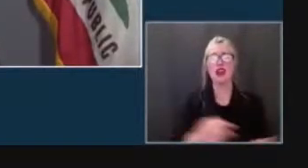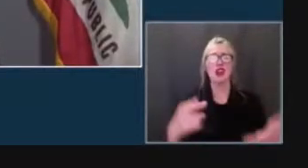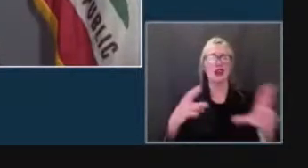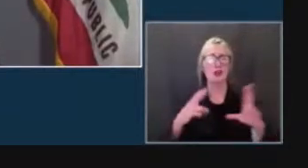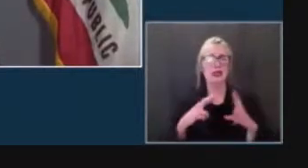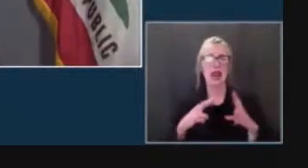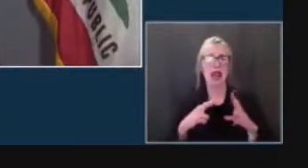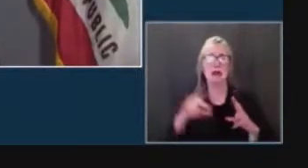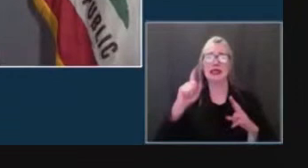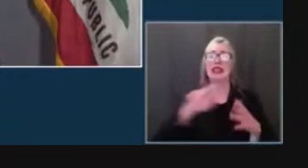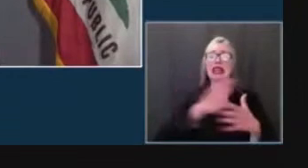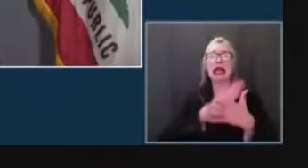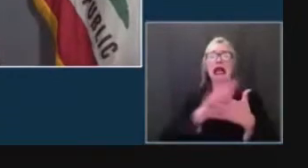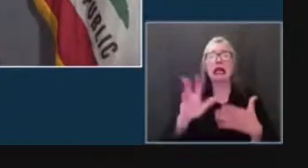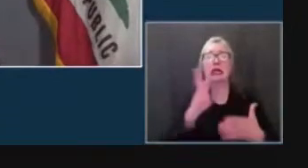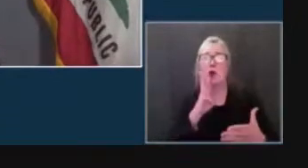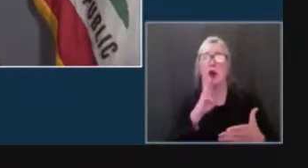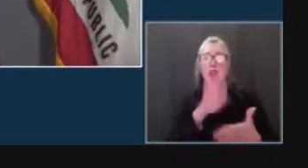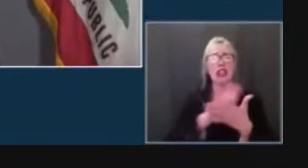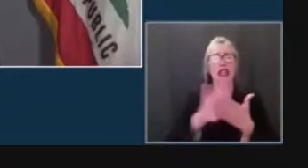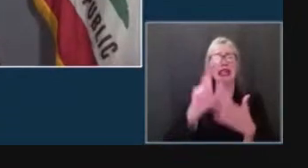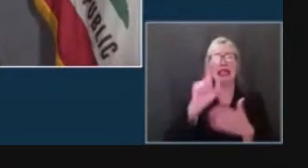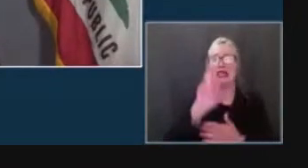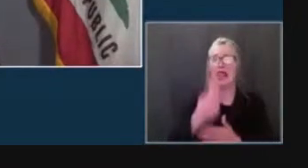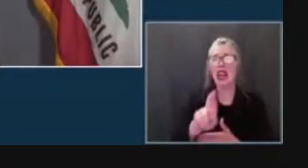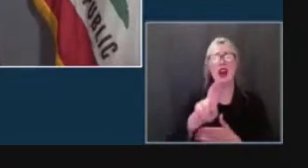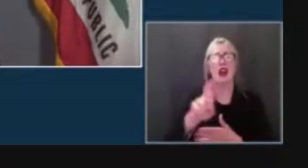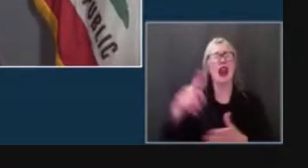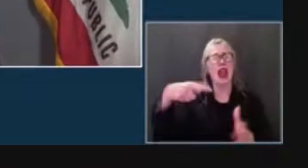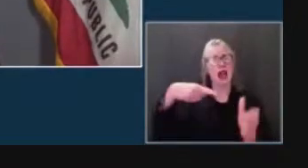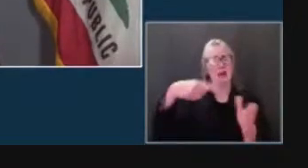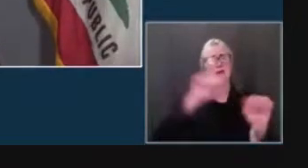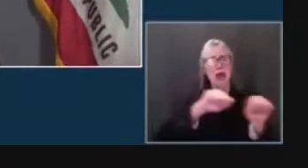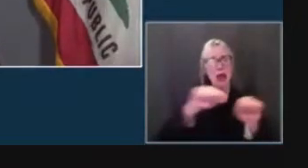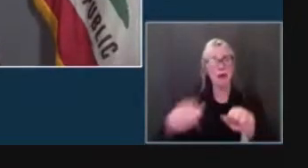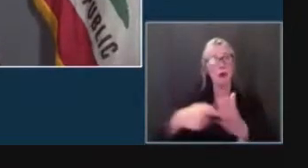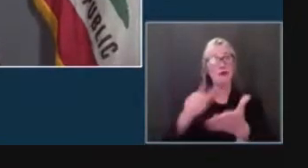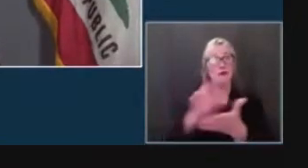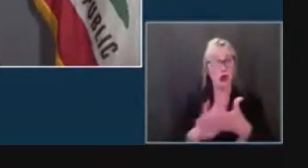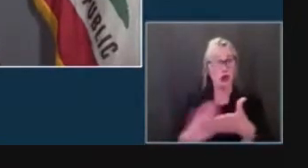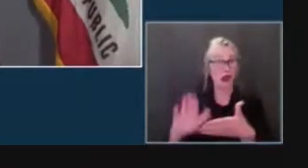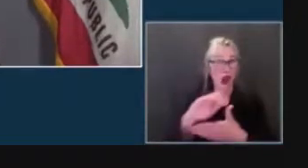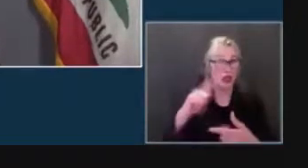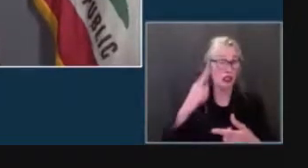schools, affordable colleges for our children. I believe this is something all